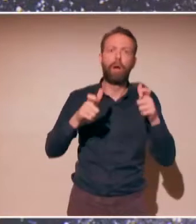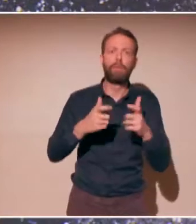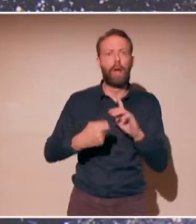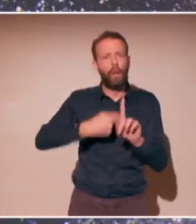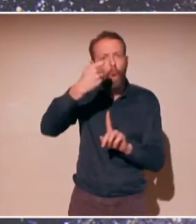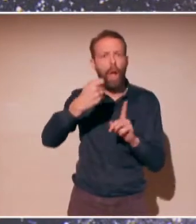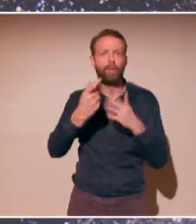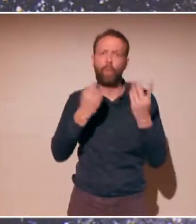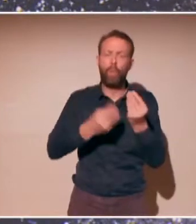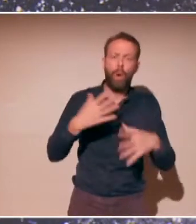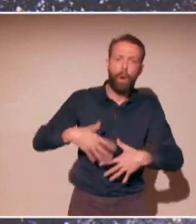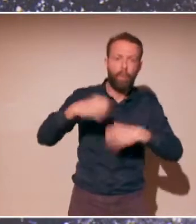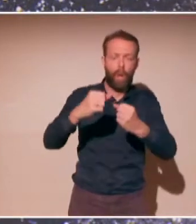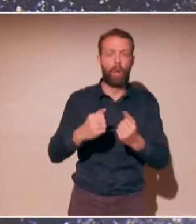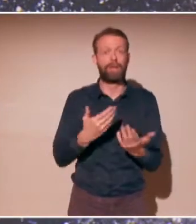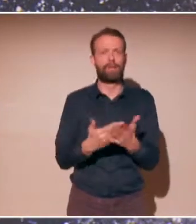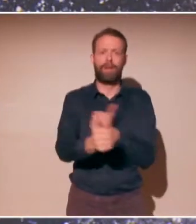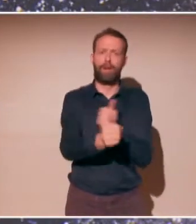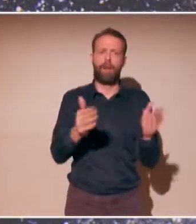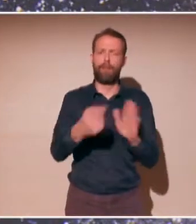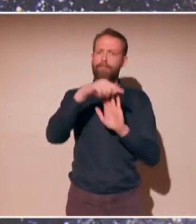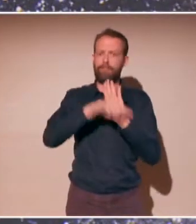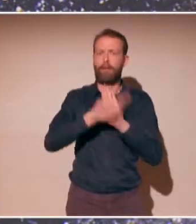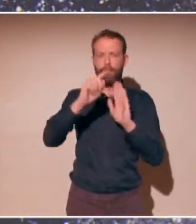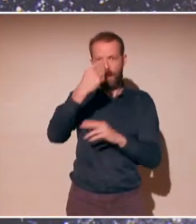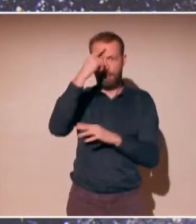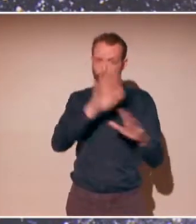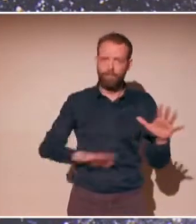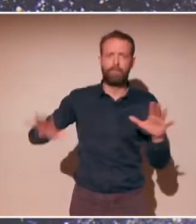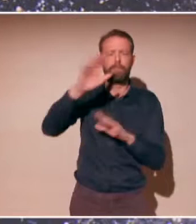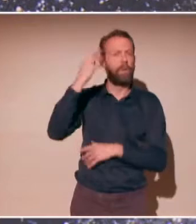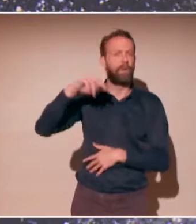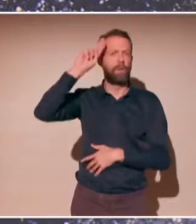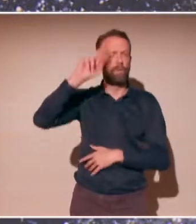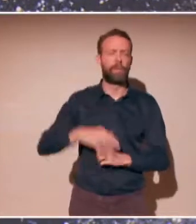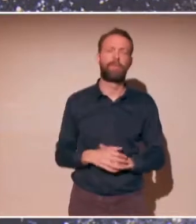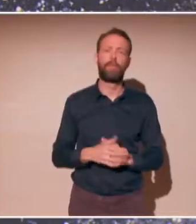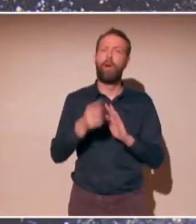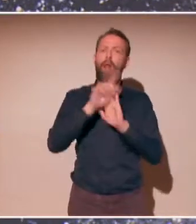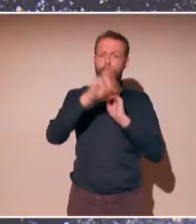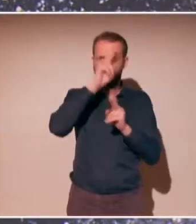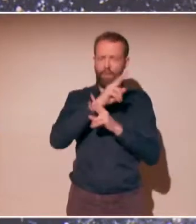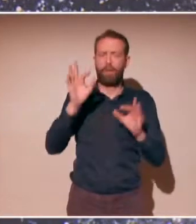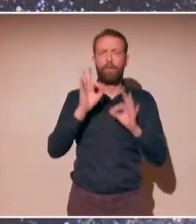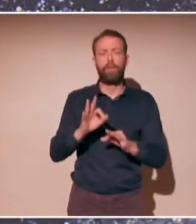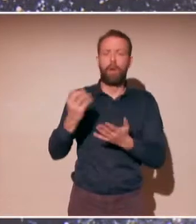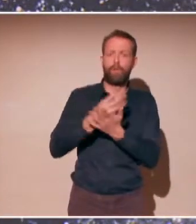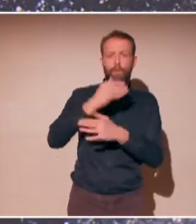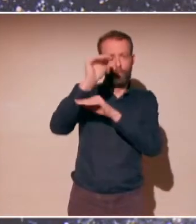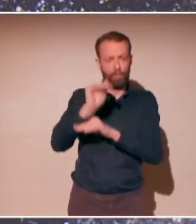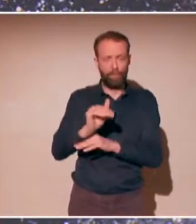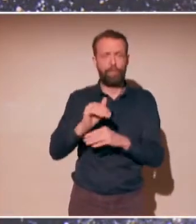detrimental in the area of insurance or job creation or seeking or in other areas. It can cause